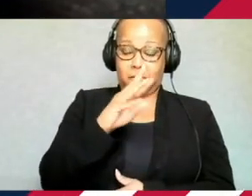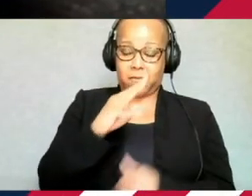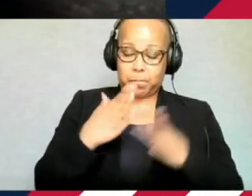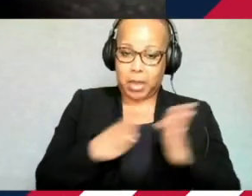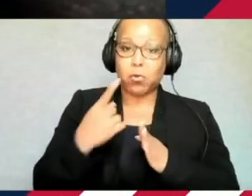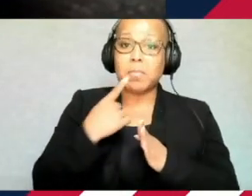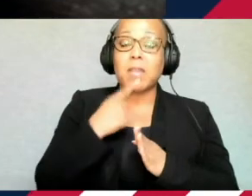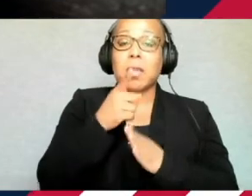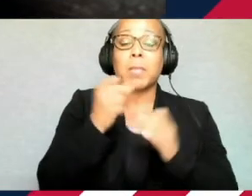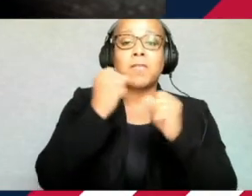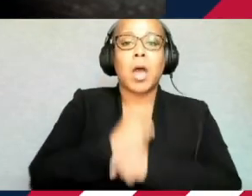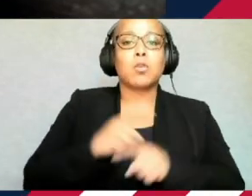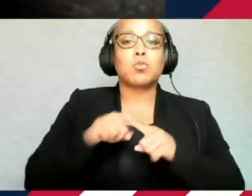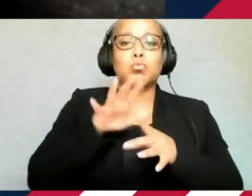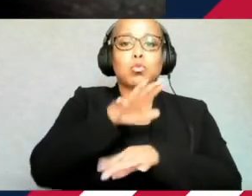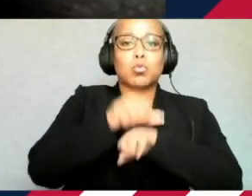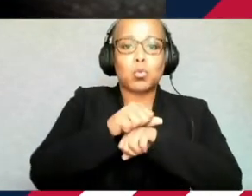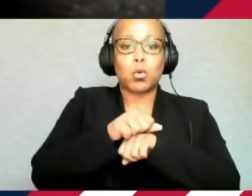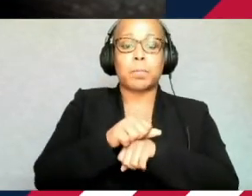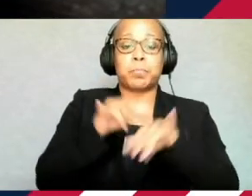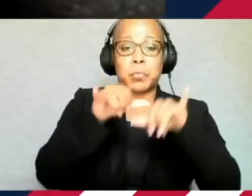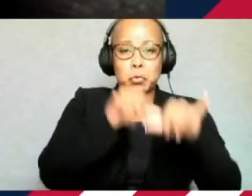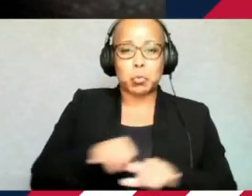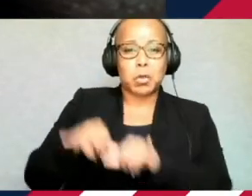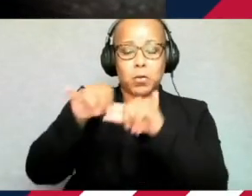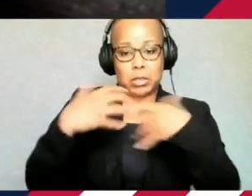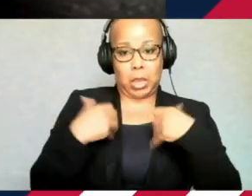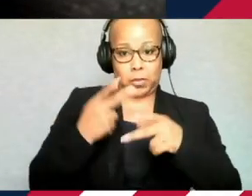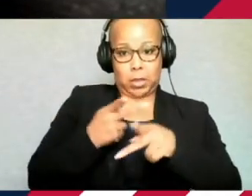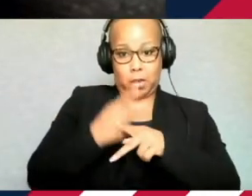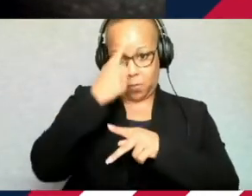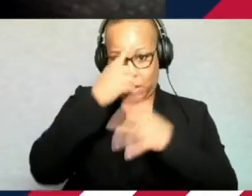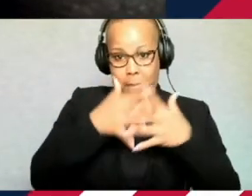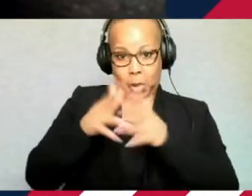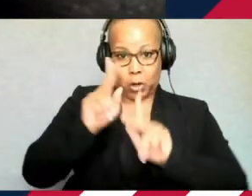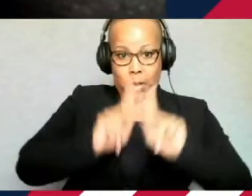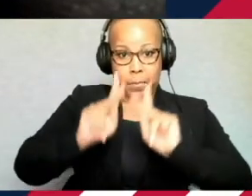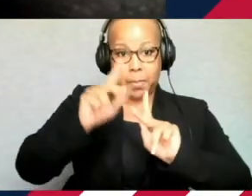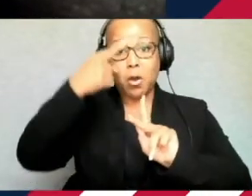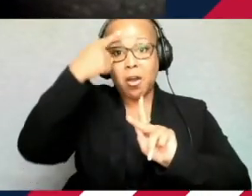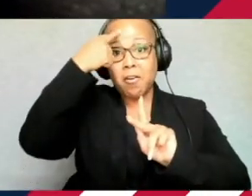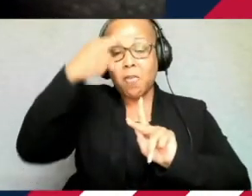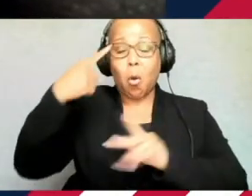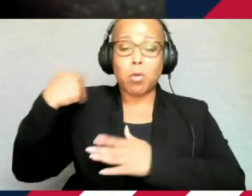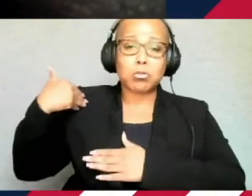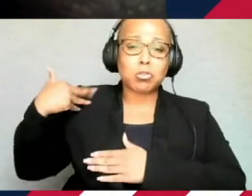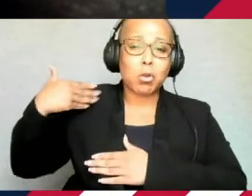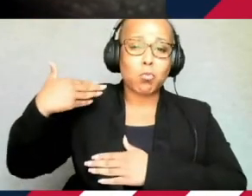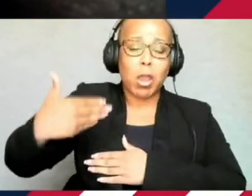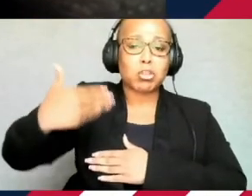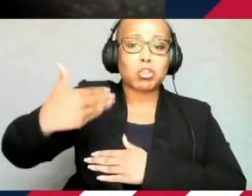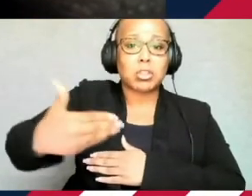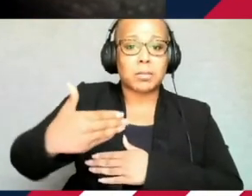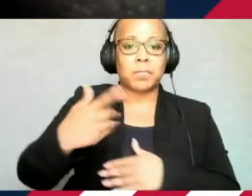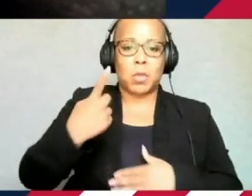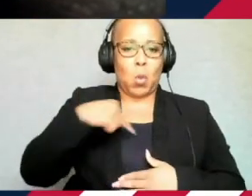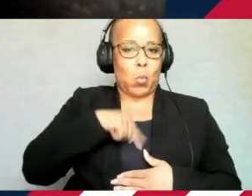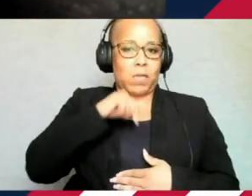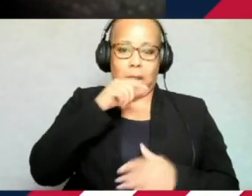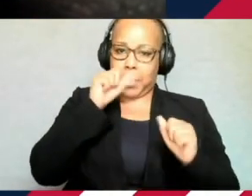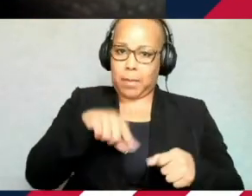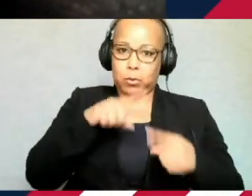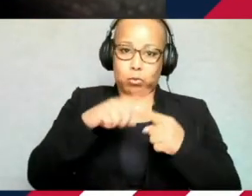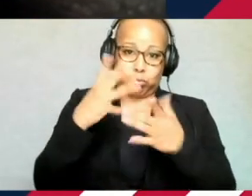fighting to secure universal health care for the American people for generations. We have not been able to win